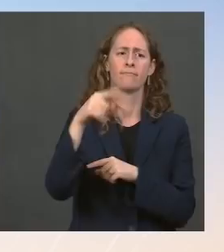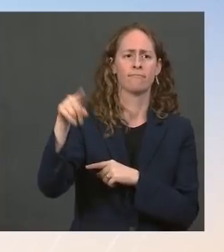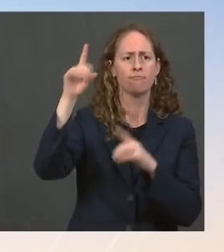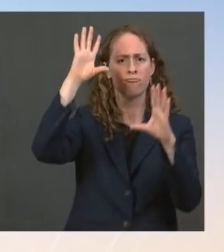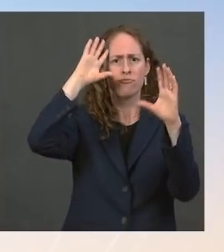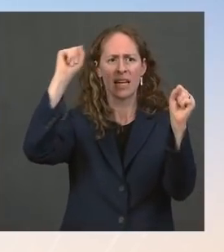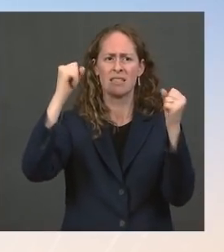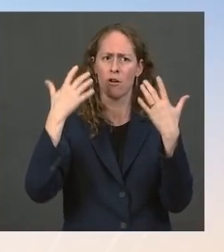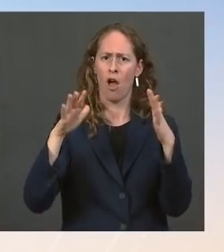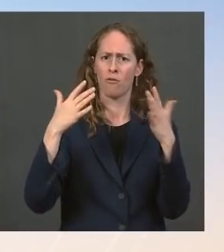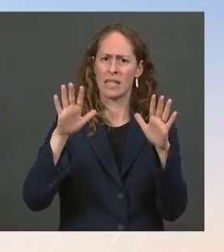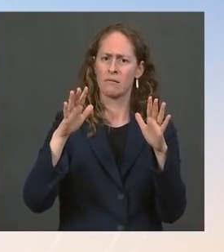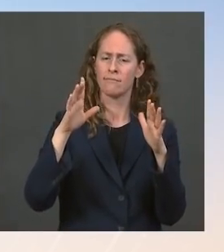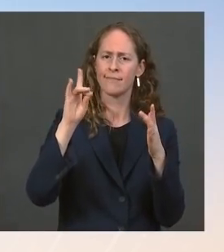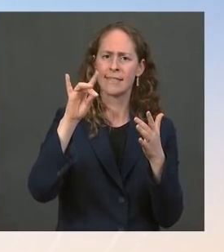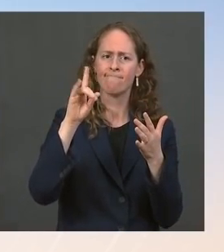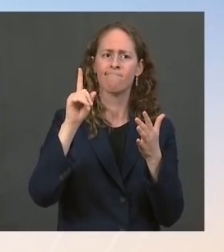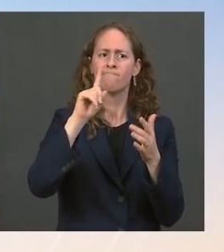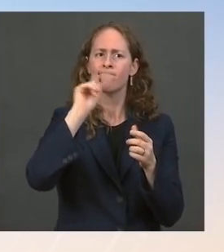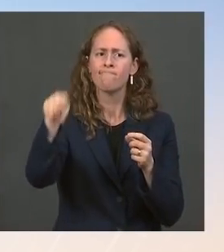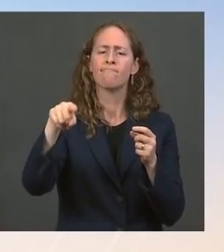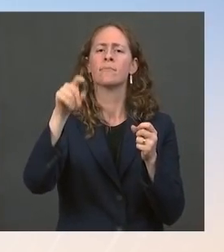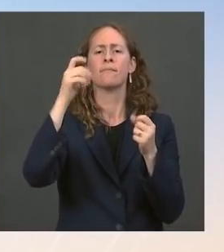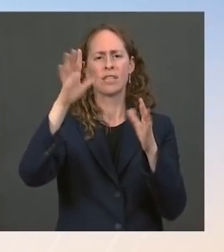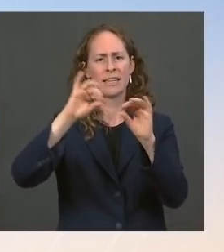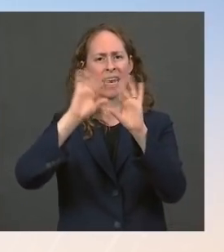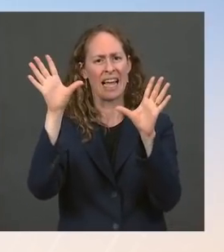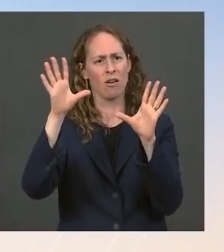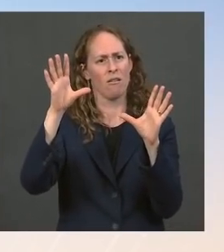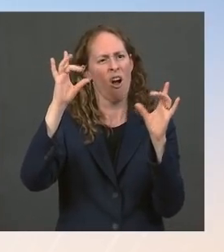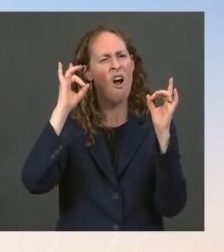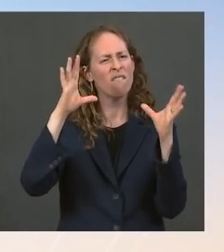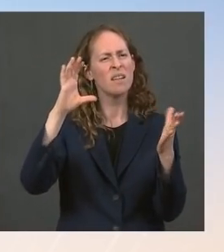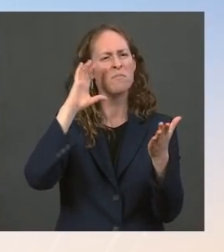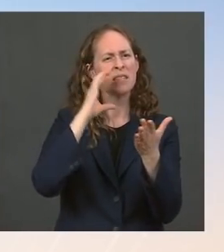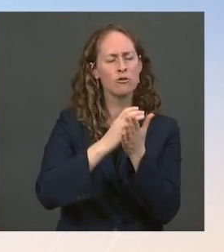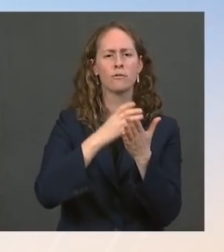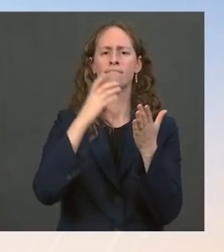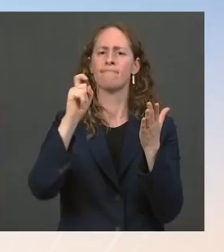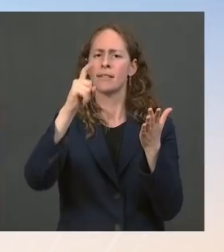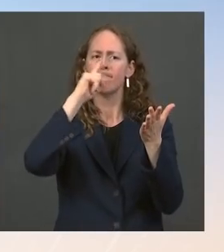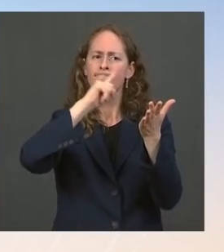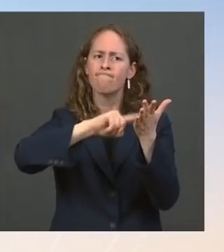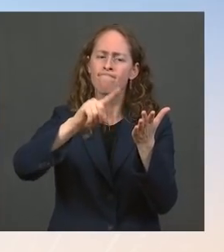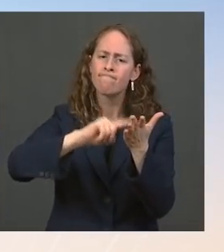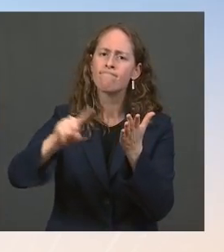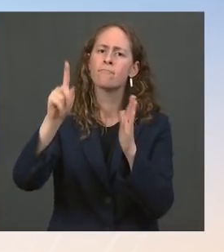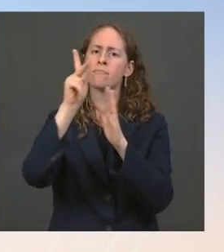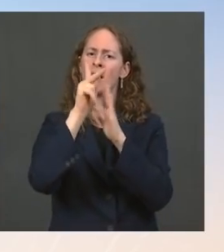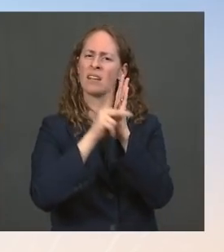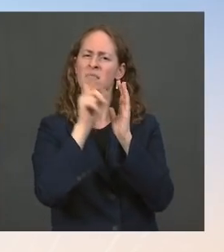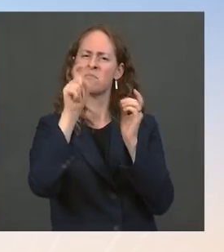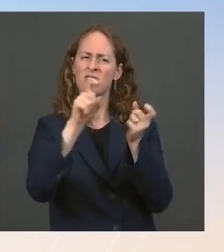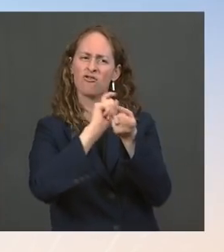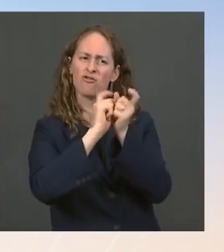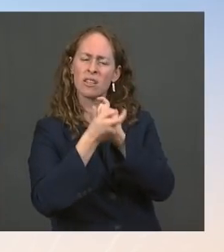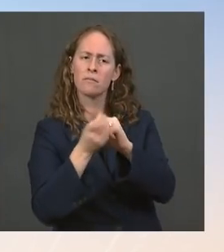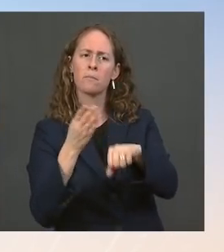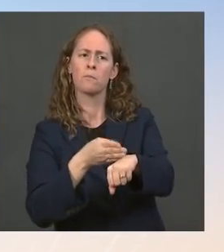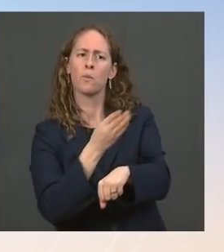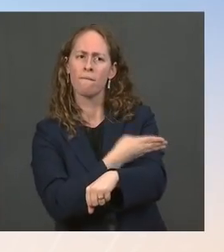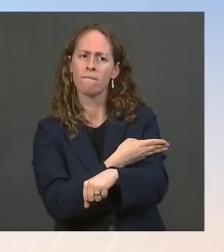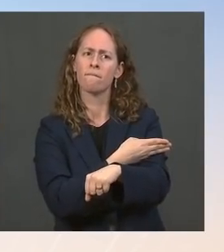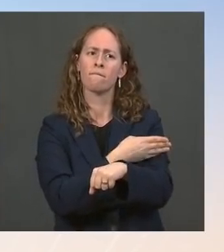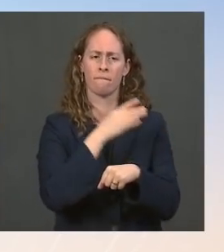and horrific he thinks these images are, including an investigation, including a change of policy, including conveying clearly that this is